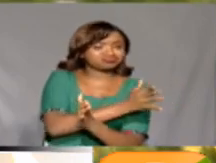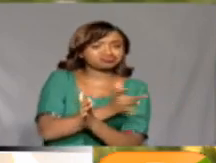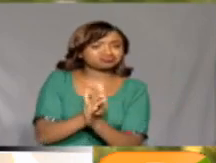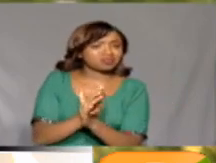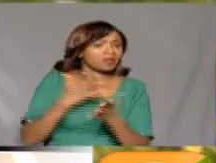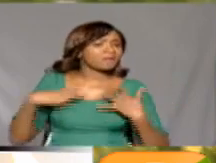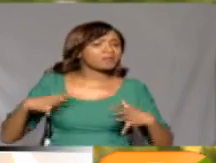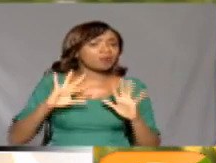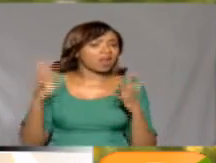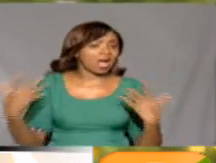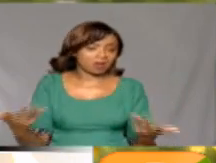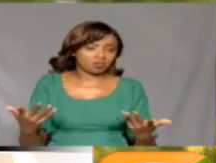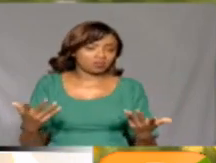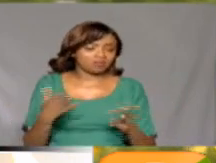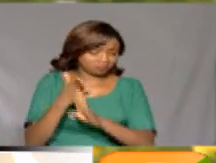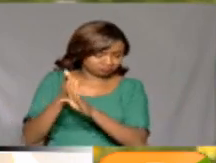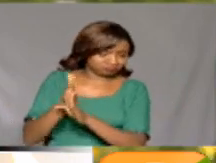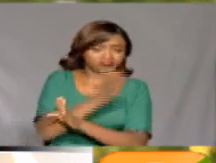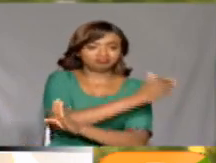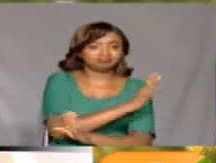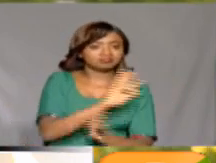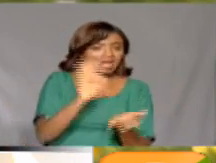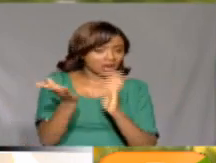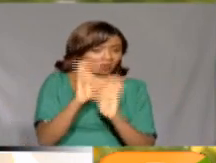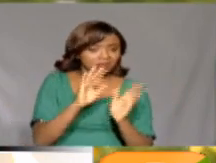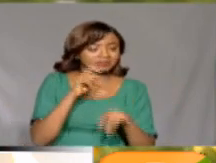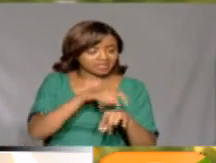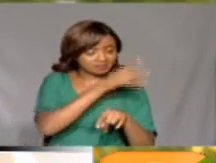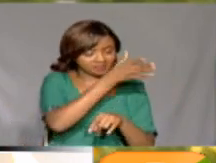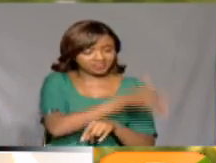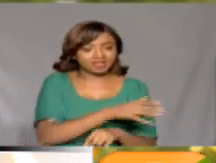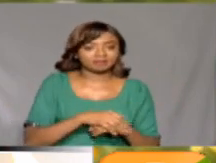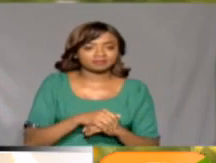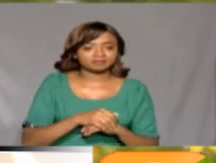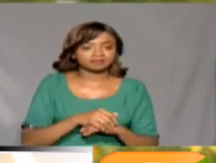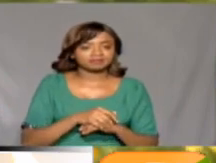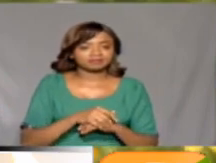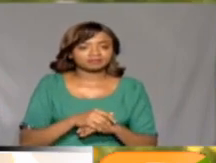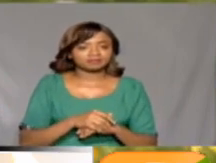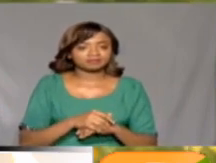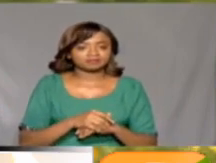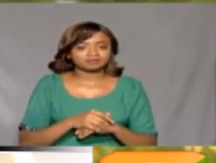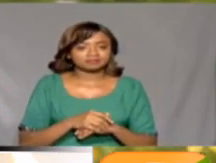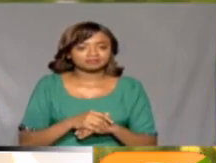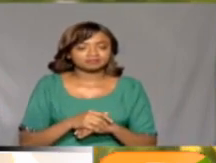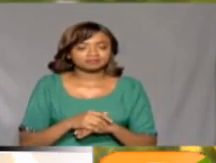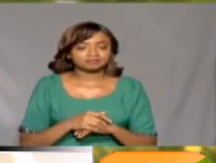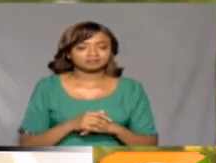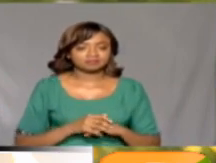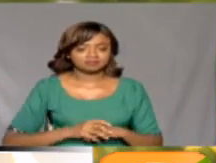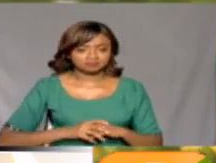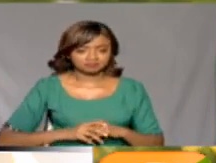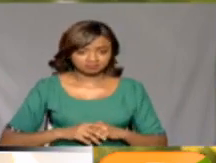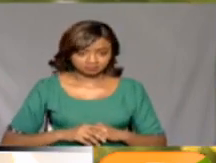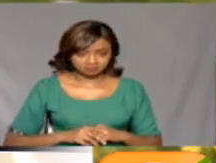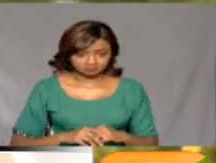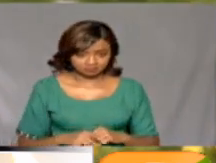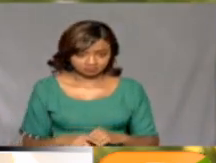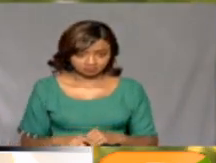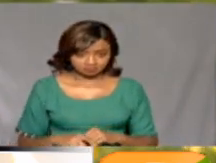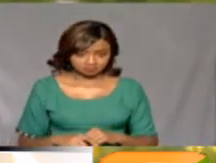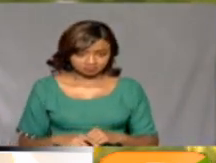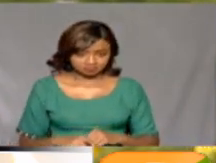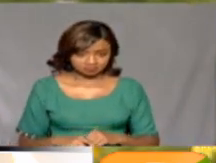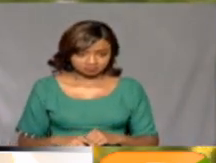the then, when he was there. What was then, when Moi was in office, it